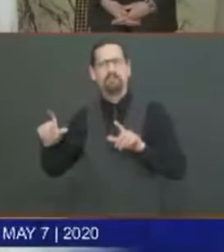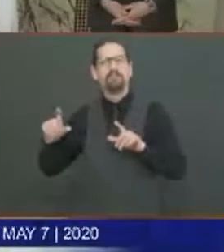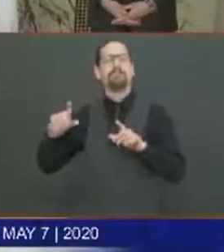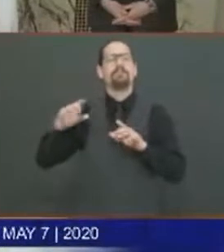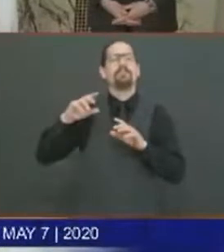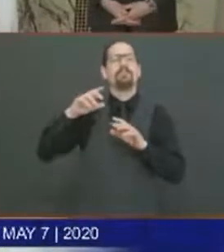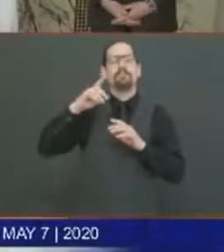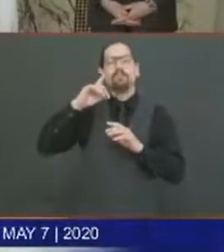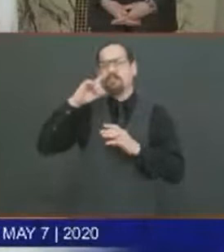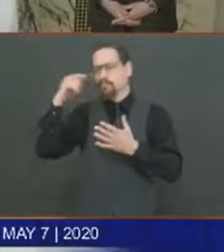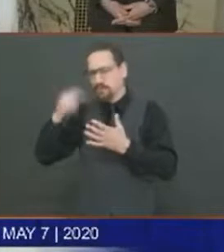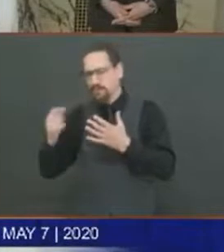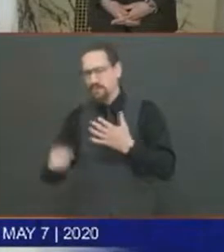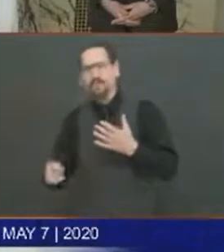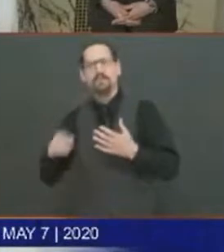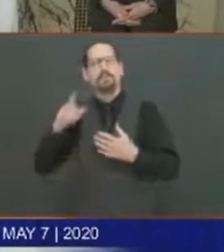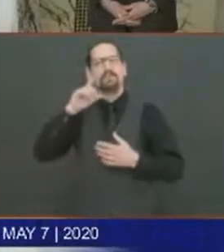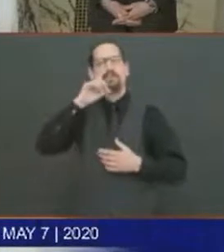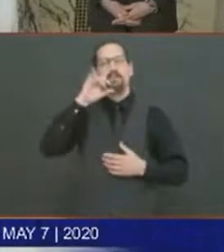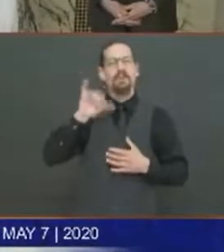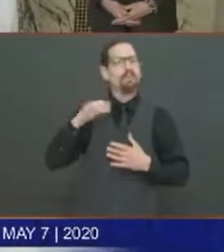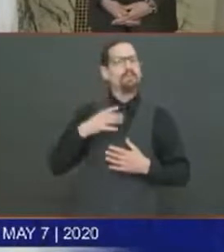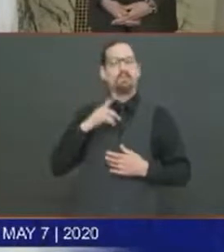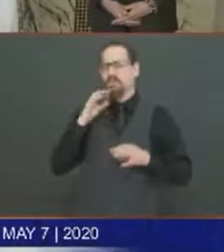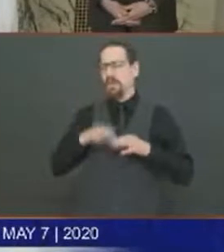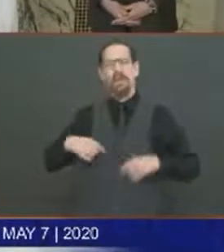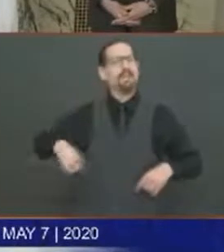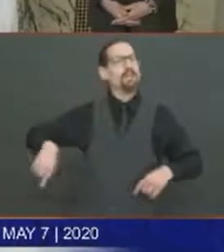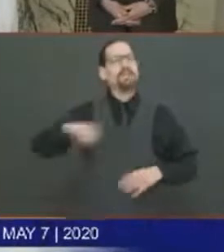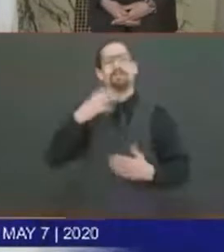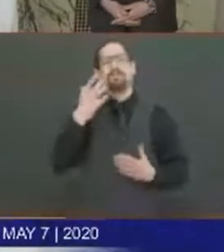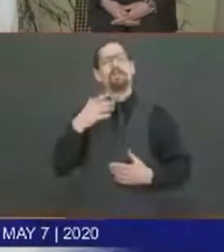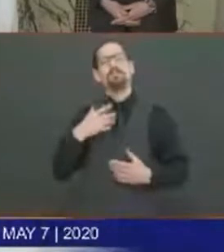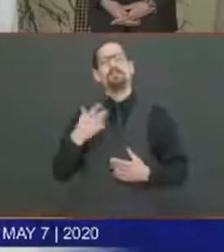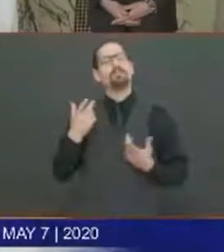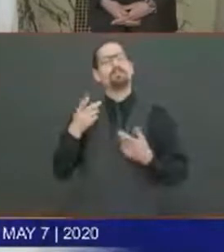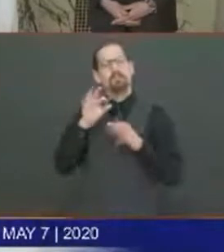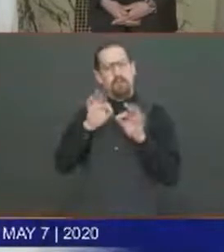reopeningri.com. So if you have a question, what about me? What about this?